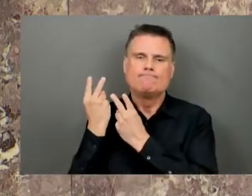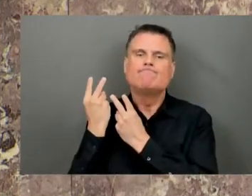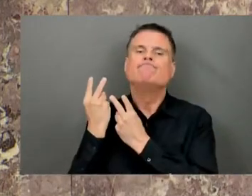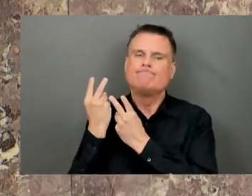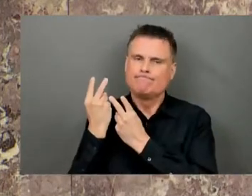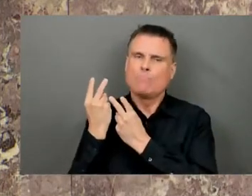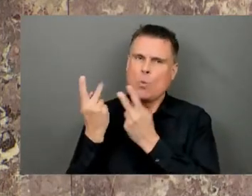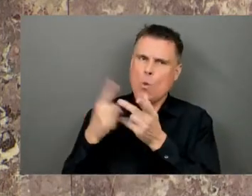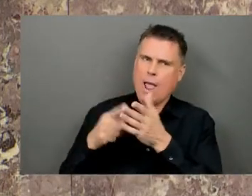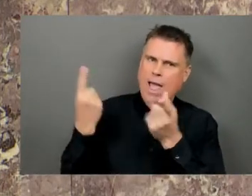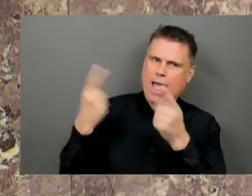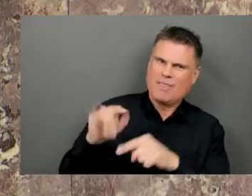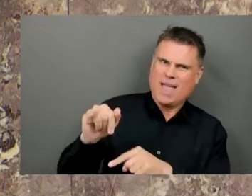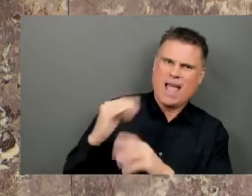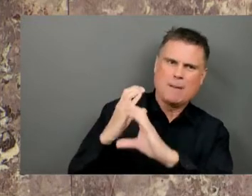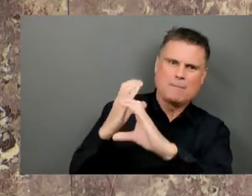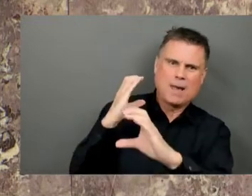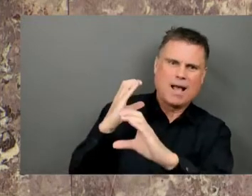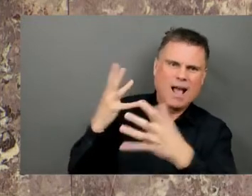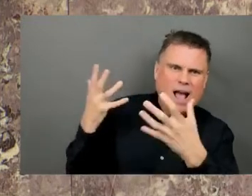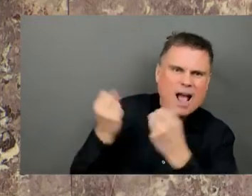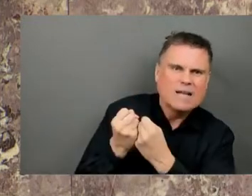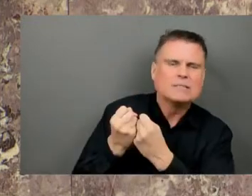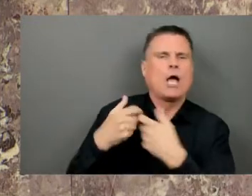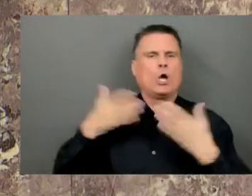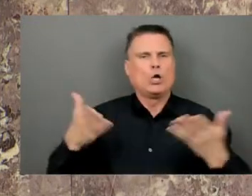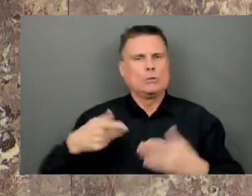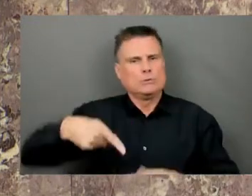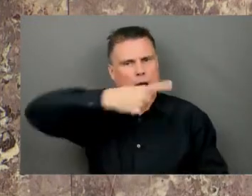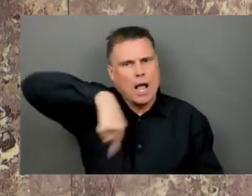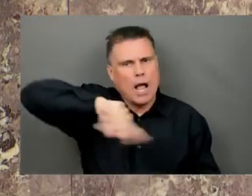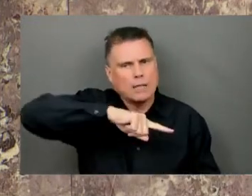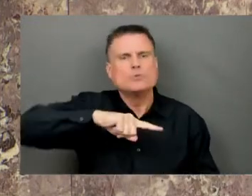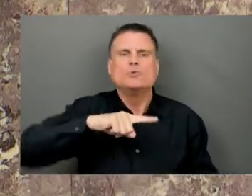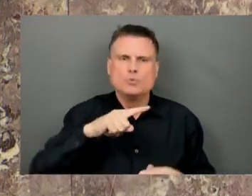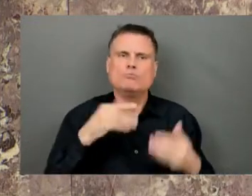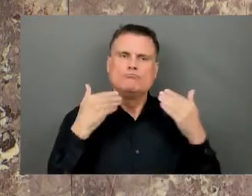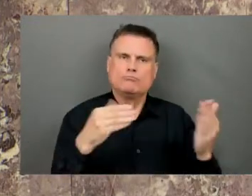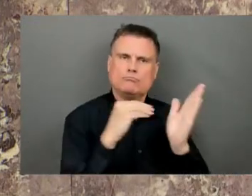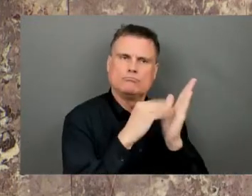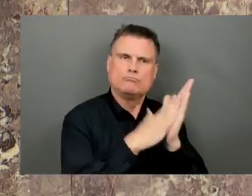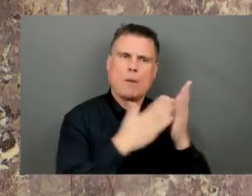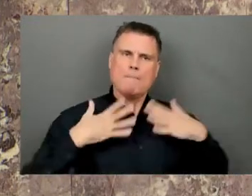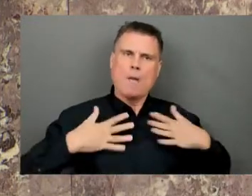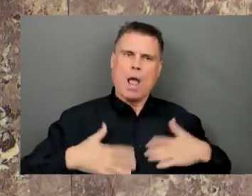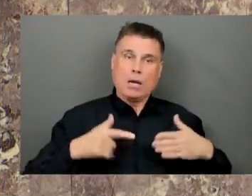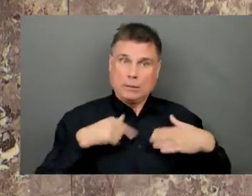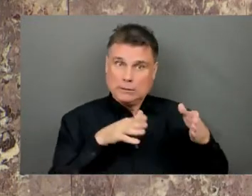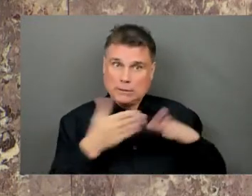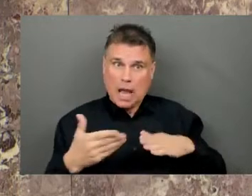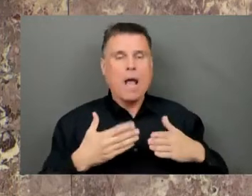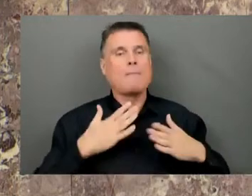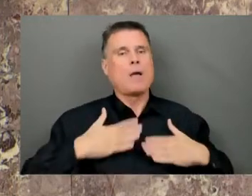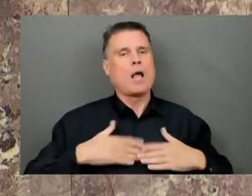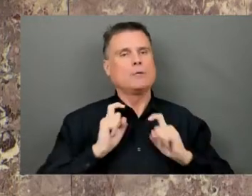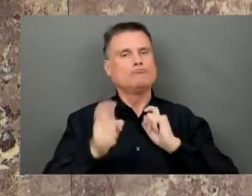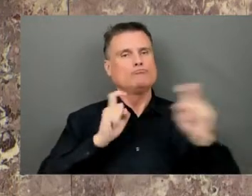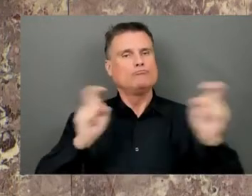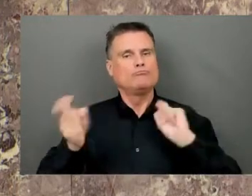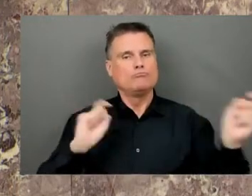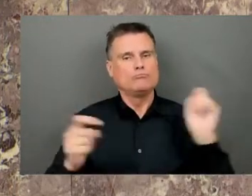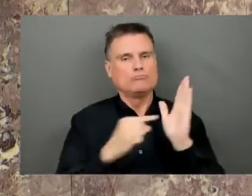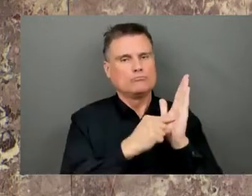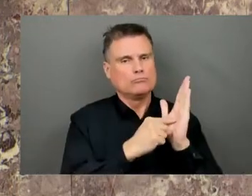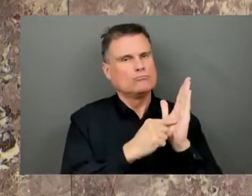of registering as a donor. It's crucial to recognize that each organ donor registration is more than a goodwill